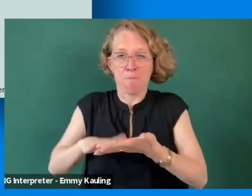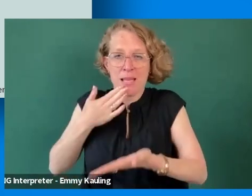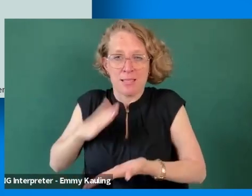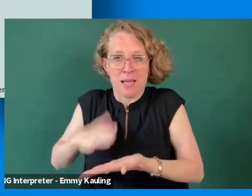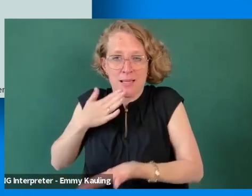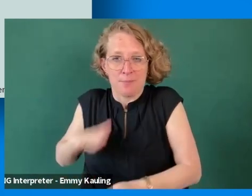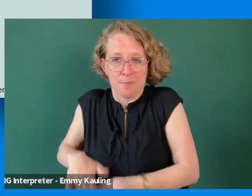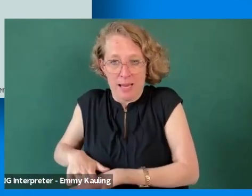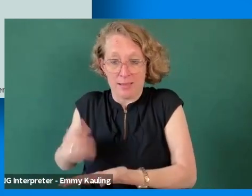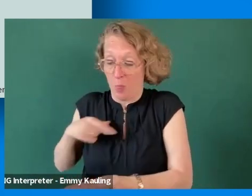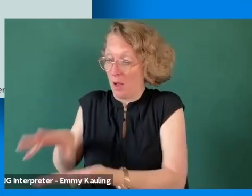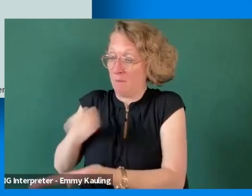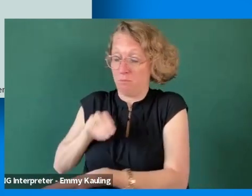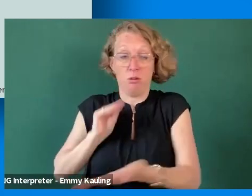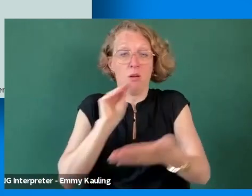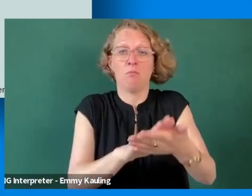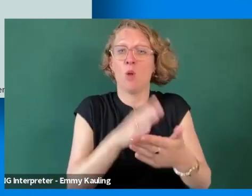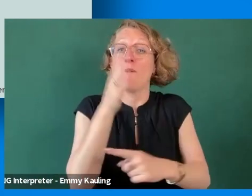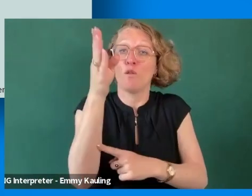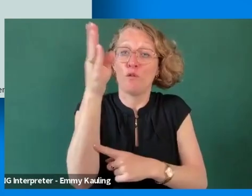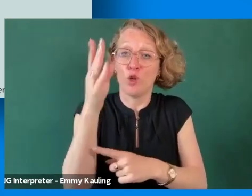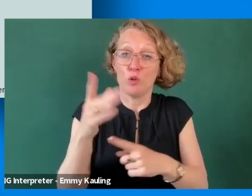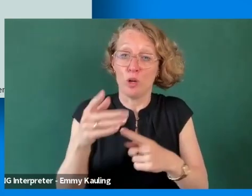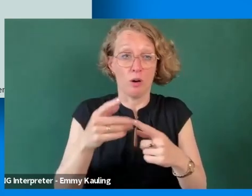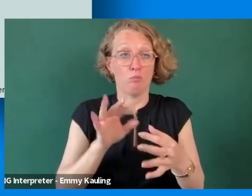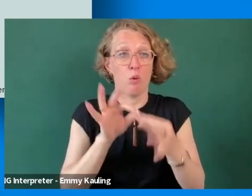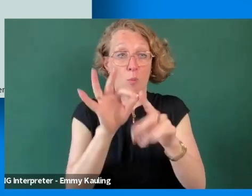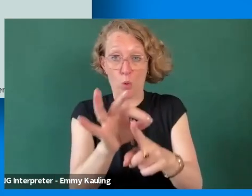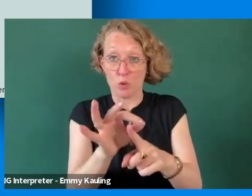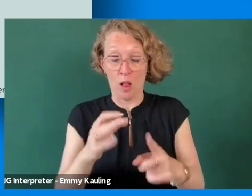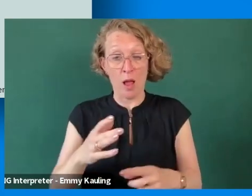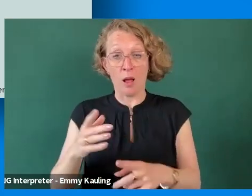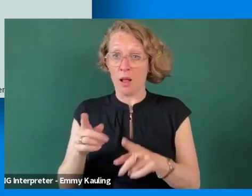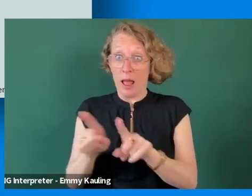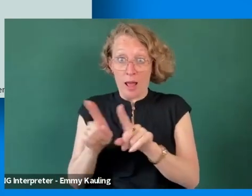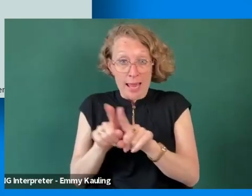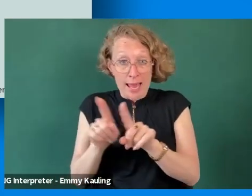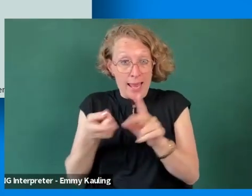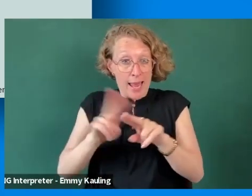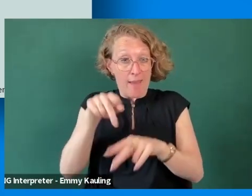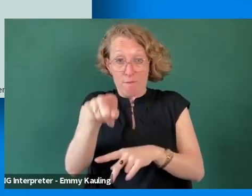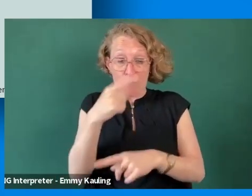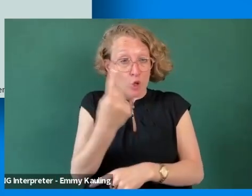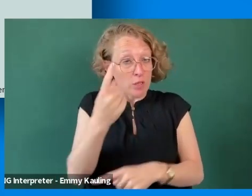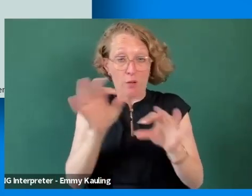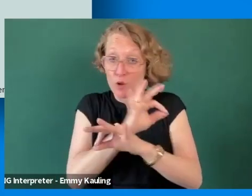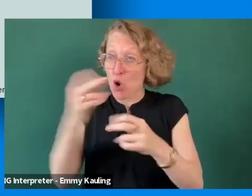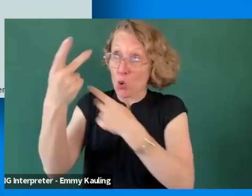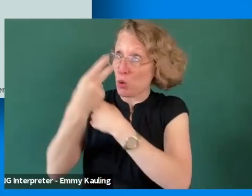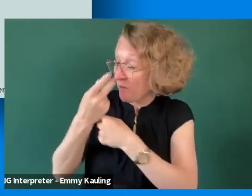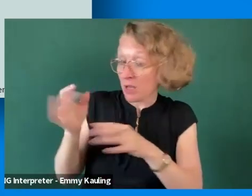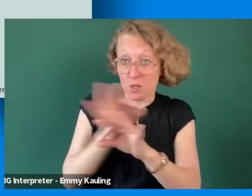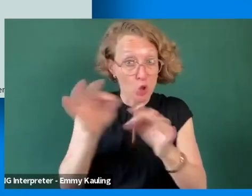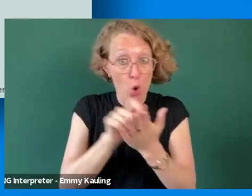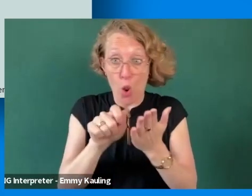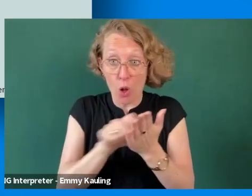them into future proposals. If you don't have a supervisor like me that tells you this or gives you that logbook, I don't know